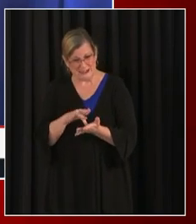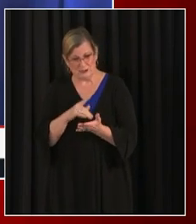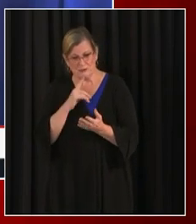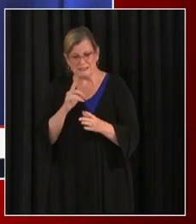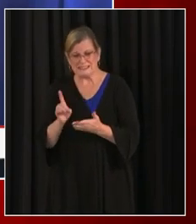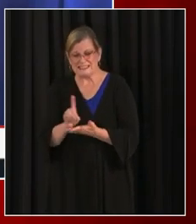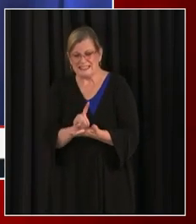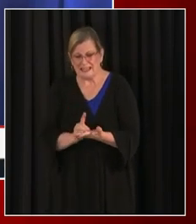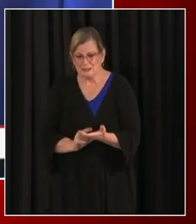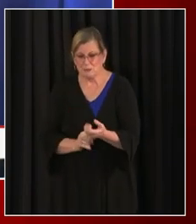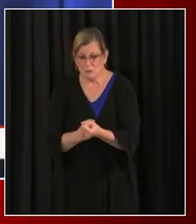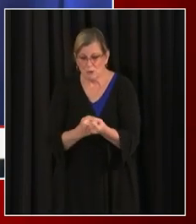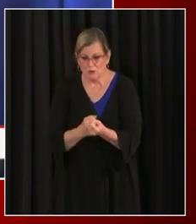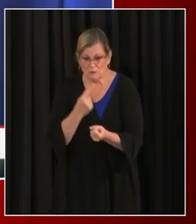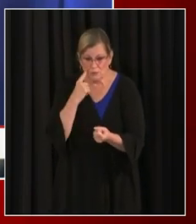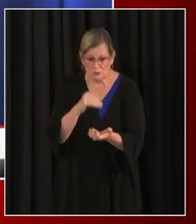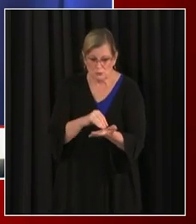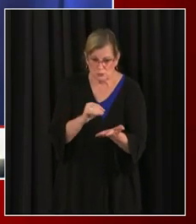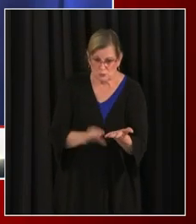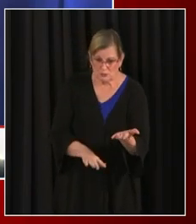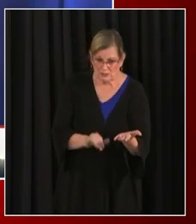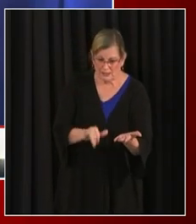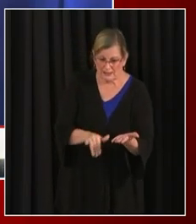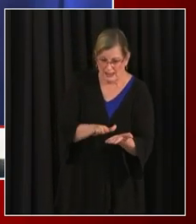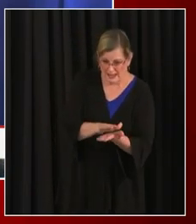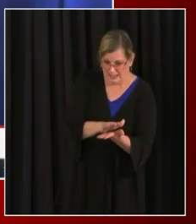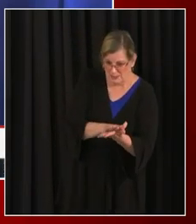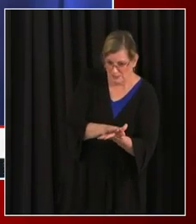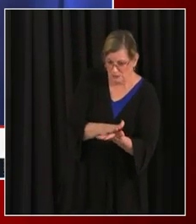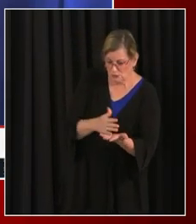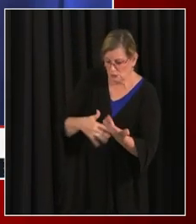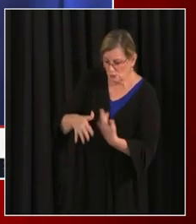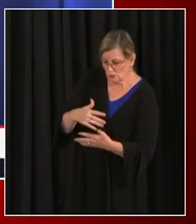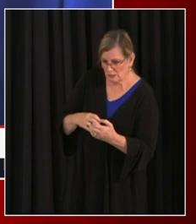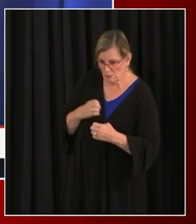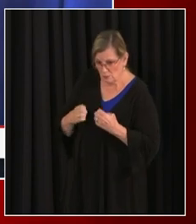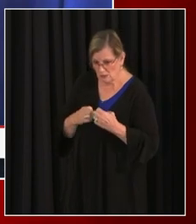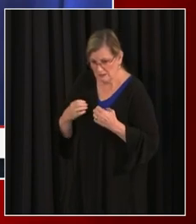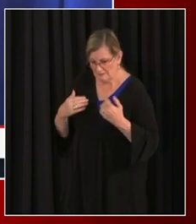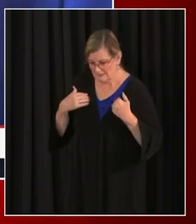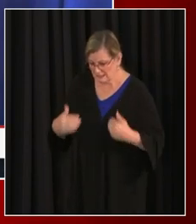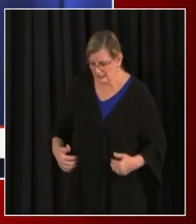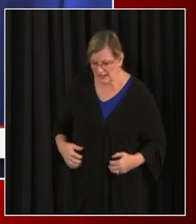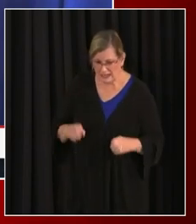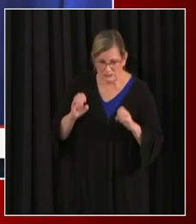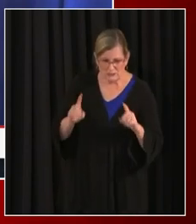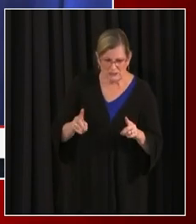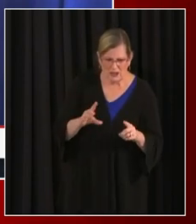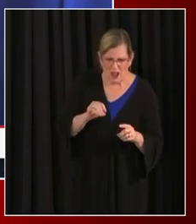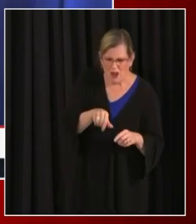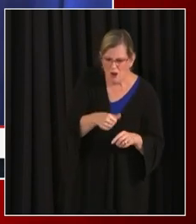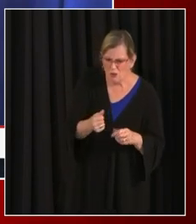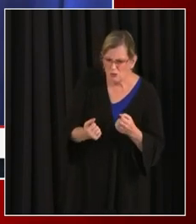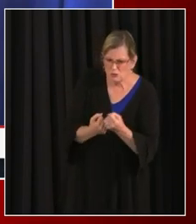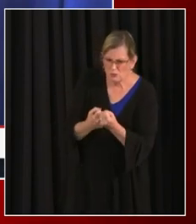additional support for students. Academically, again, social and emotionally, could be physical education, other supports for students, and again, as I mentioned